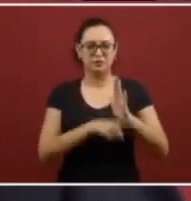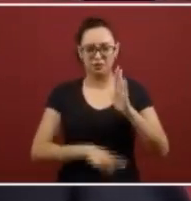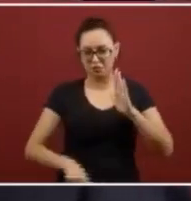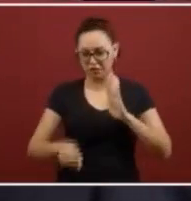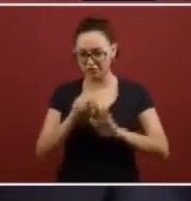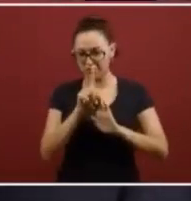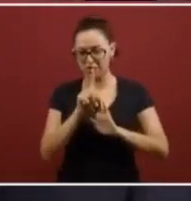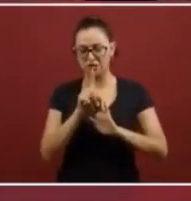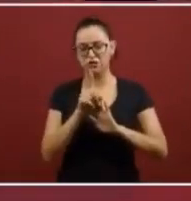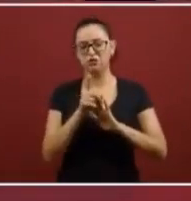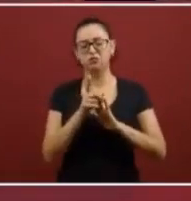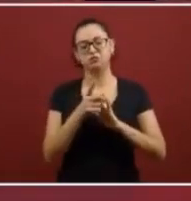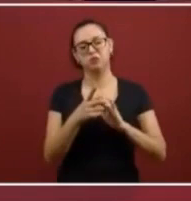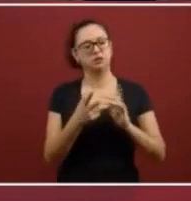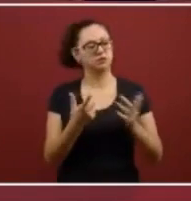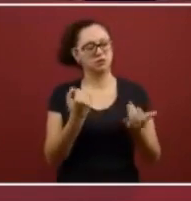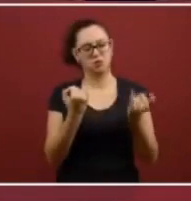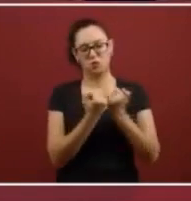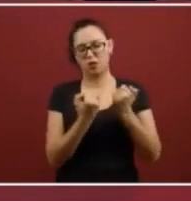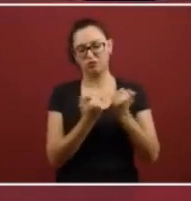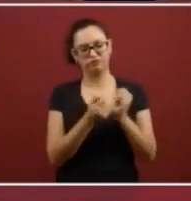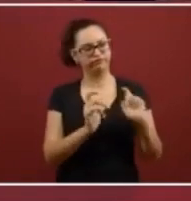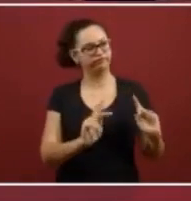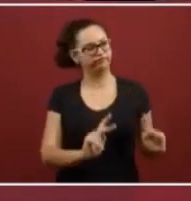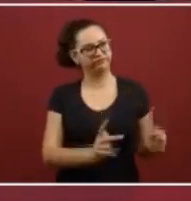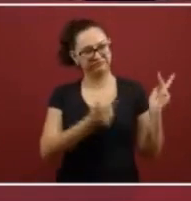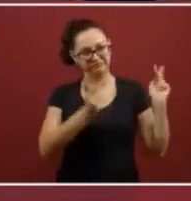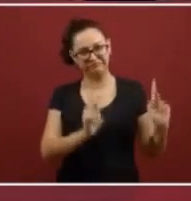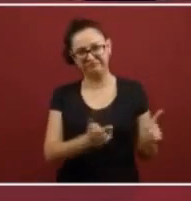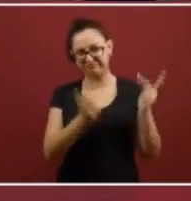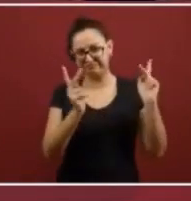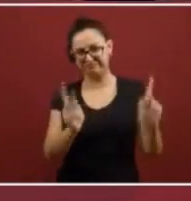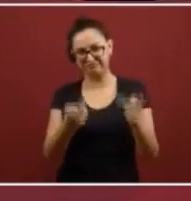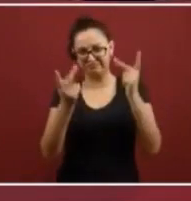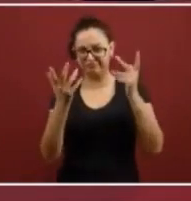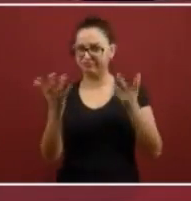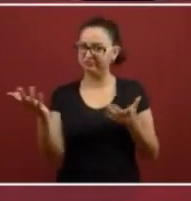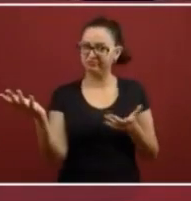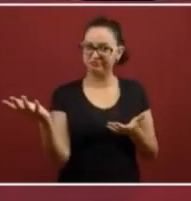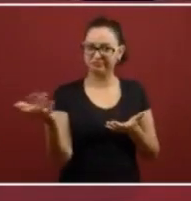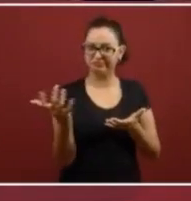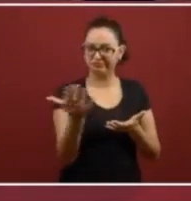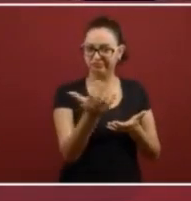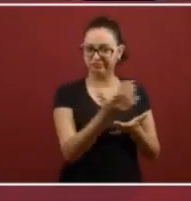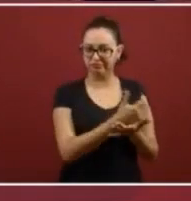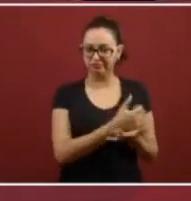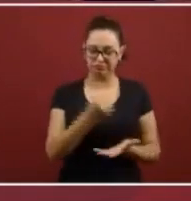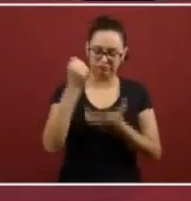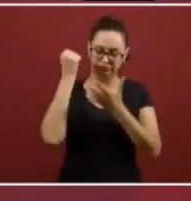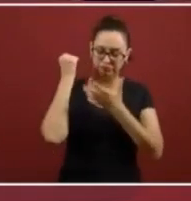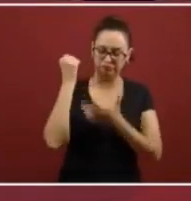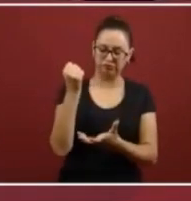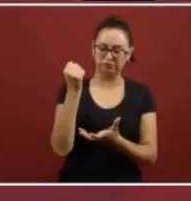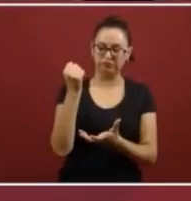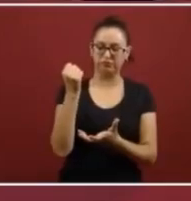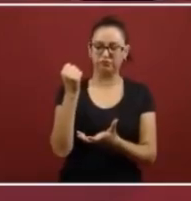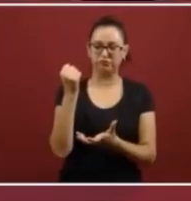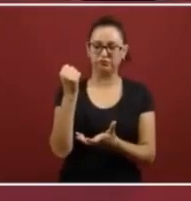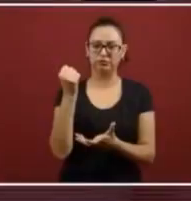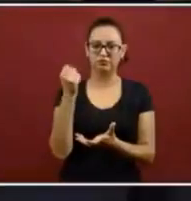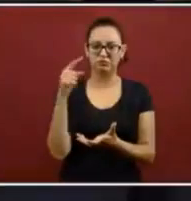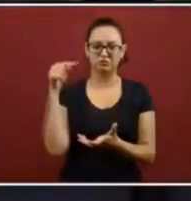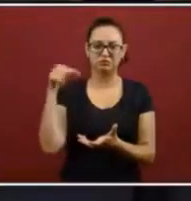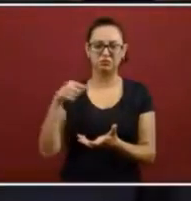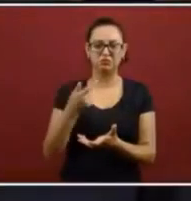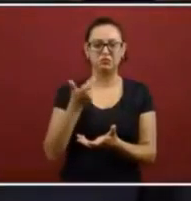departamentos. apartments. Esa es la segunda. That's the next phase of, or the Para, next